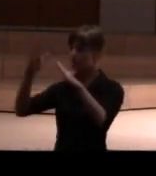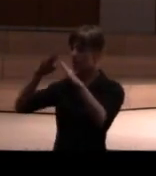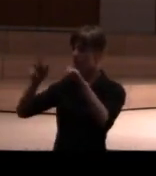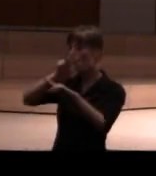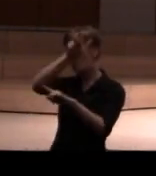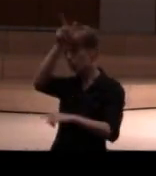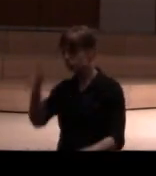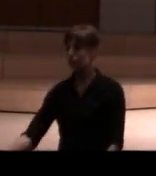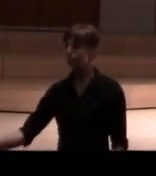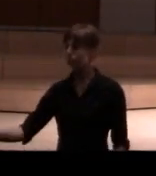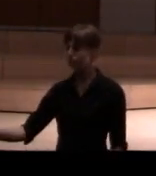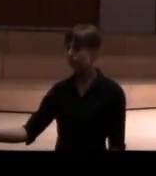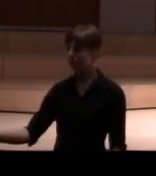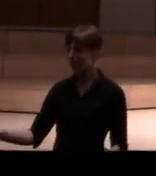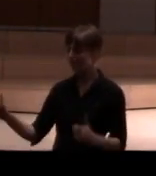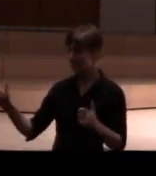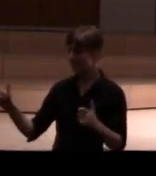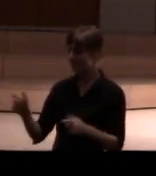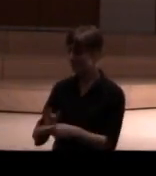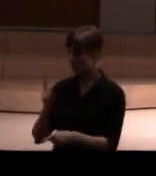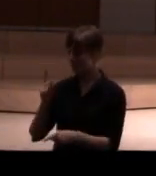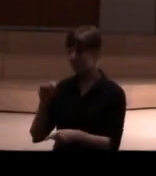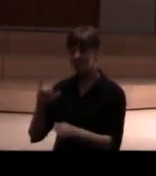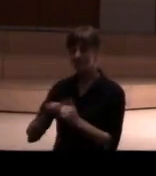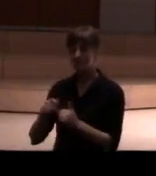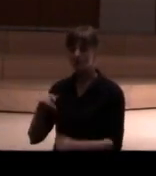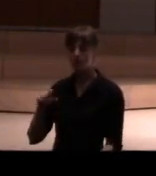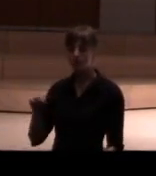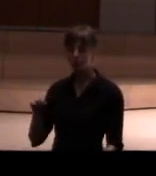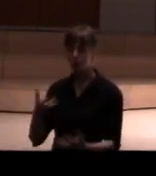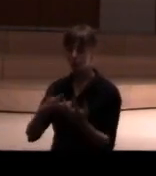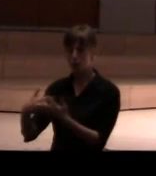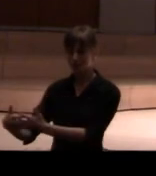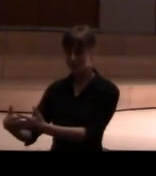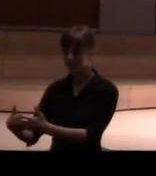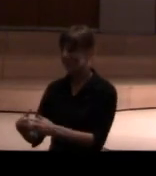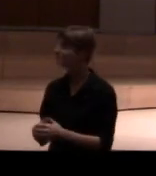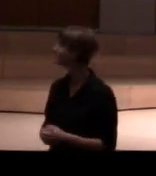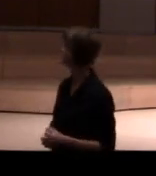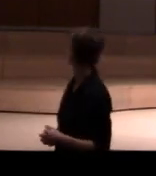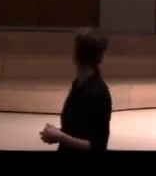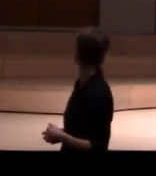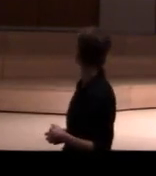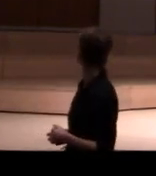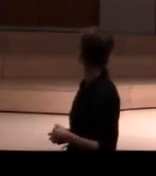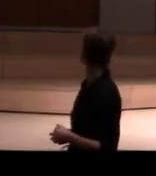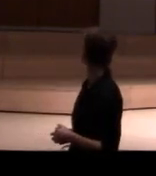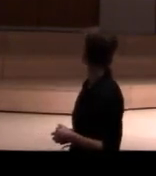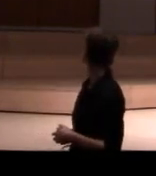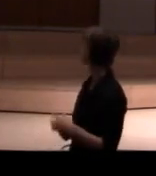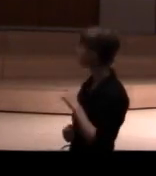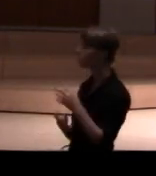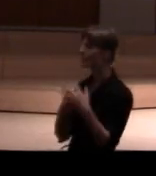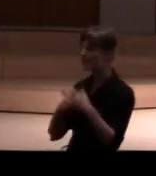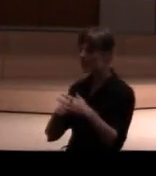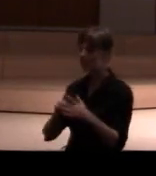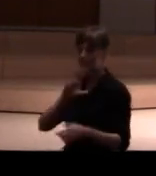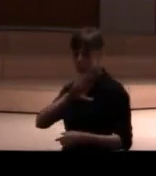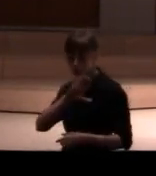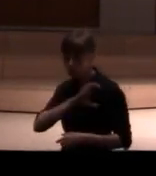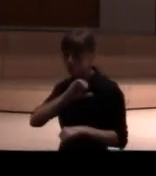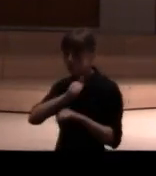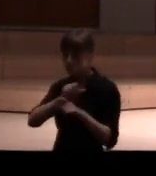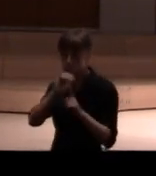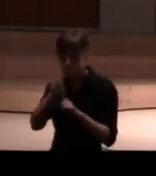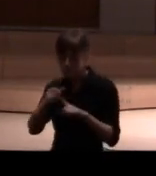down to the end. That's how plot works. The plot line's the beginning, where you meet the characters and establish the setting.